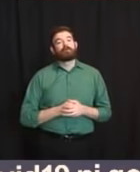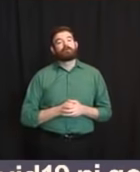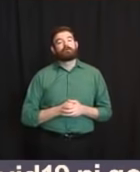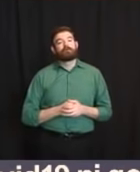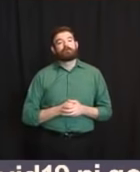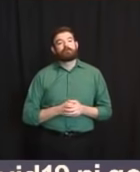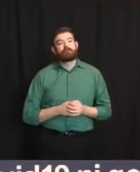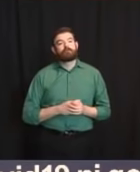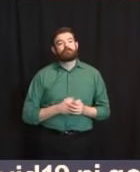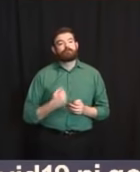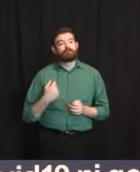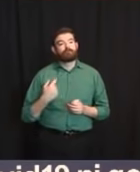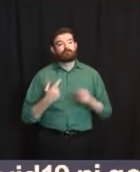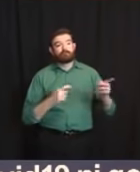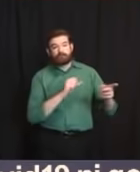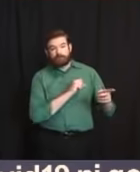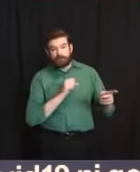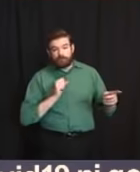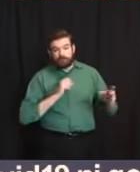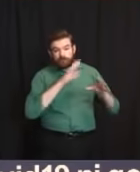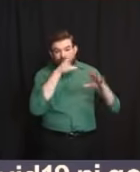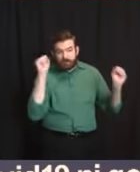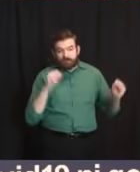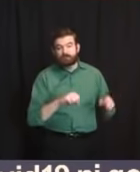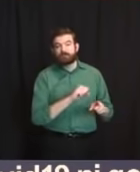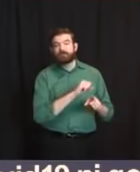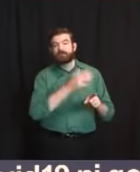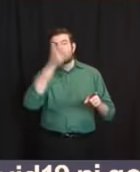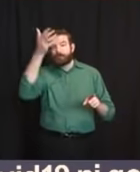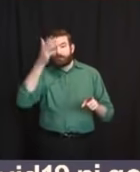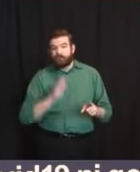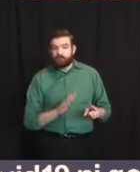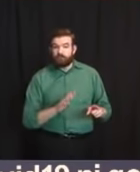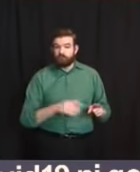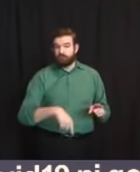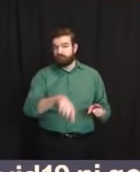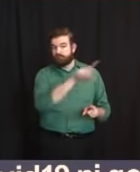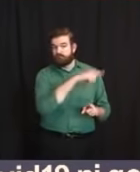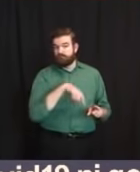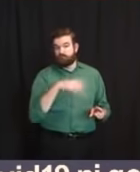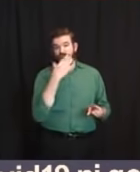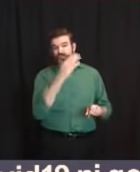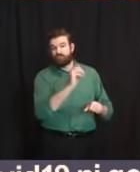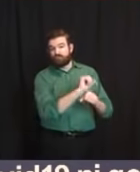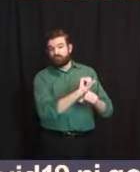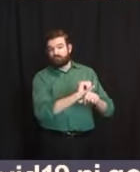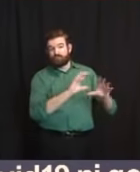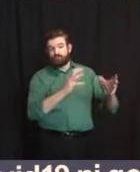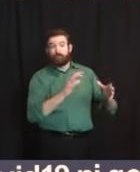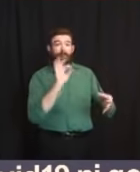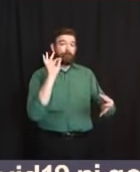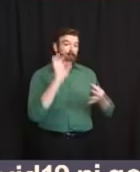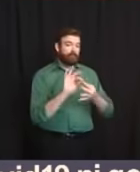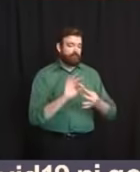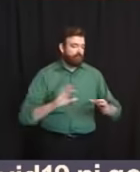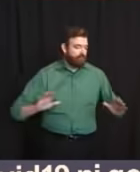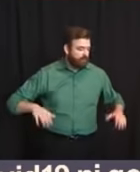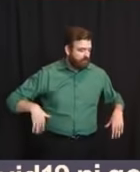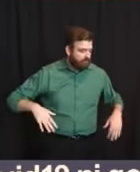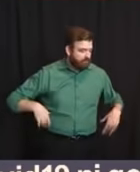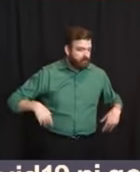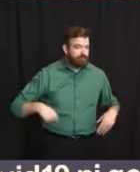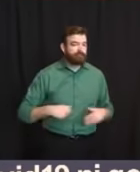thought that the working group made good progress a couple of days ago. We're not in the end zone yet. So thank you for that. John, you're going to take us